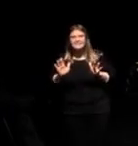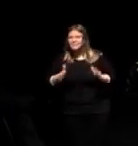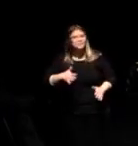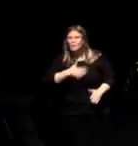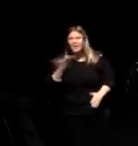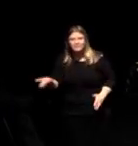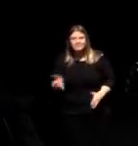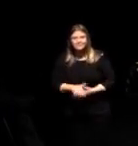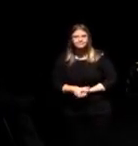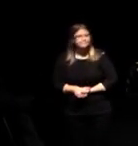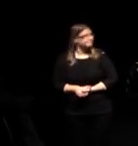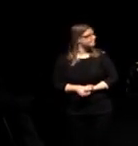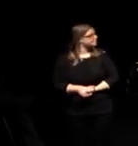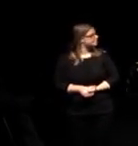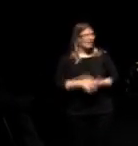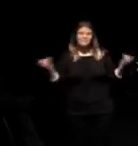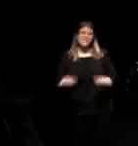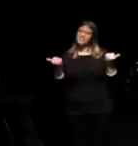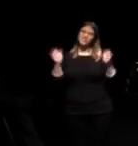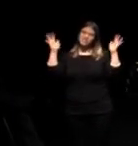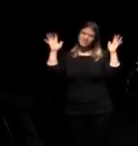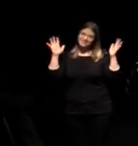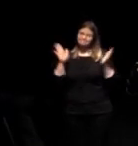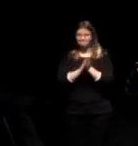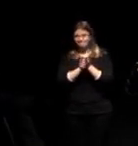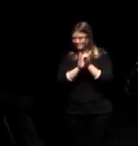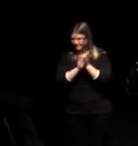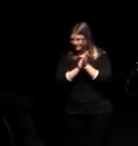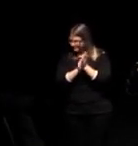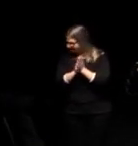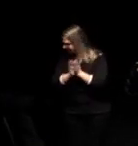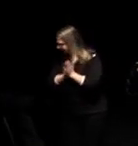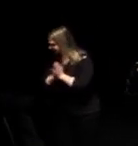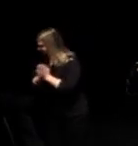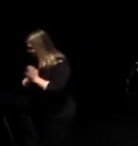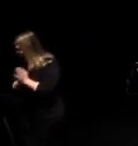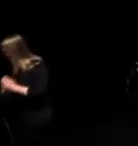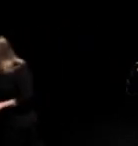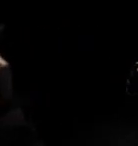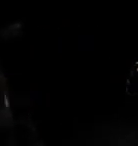You done? Yeah. Good man. The vacuum cleaner. Thank you.